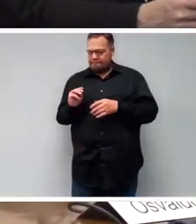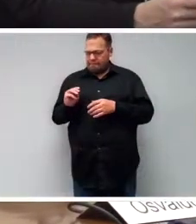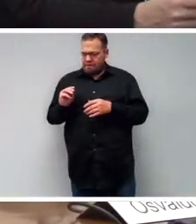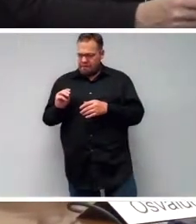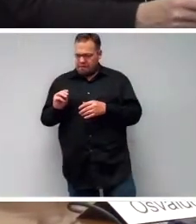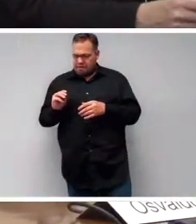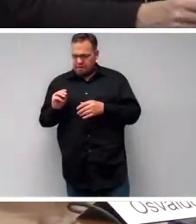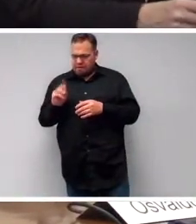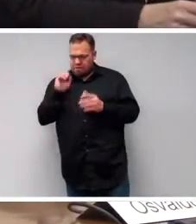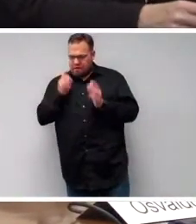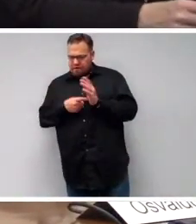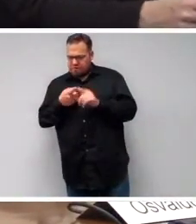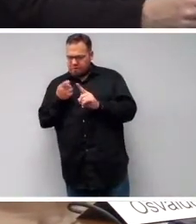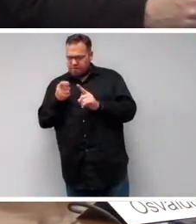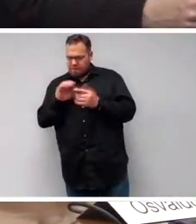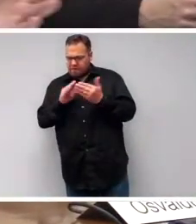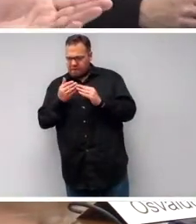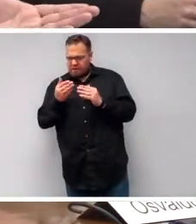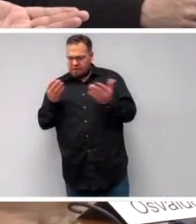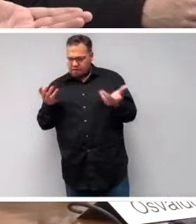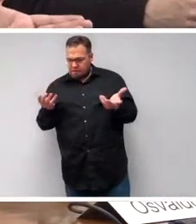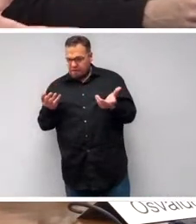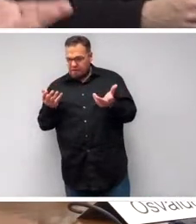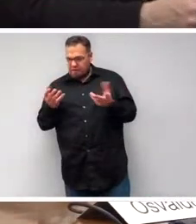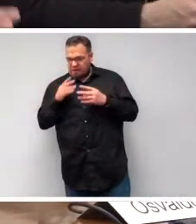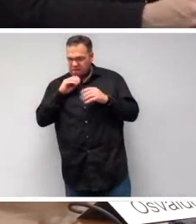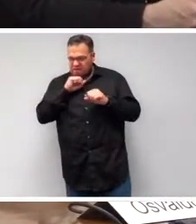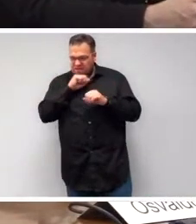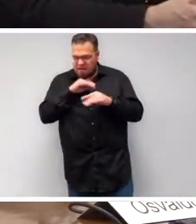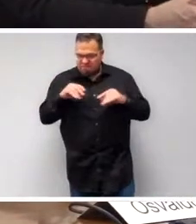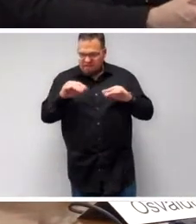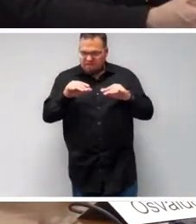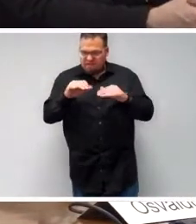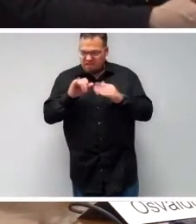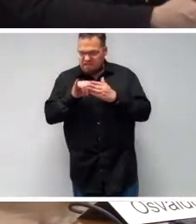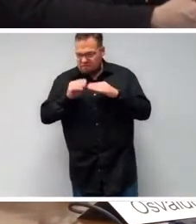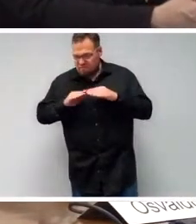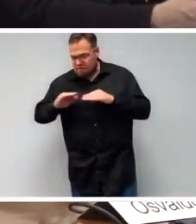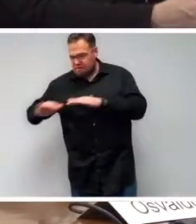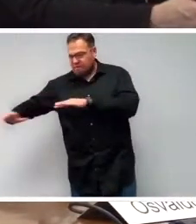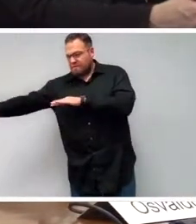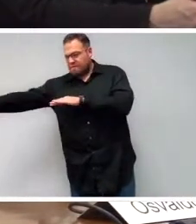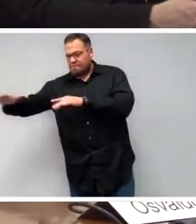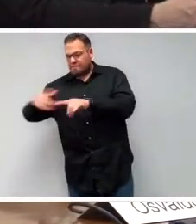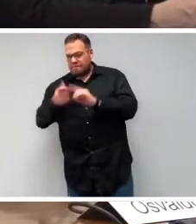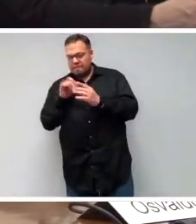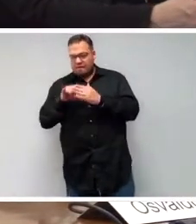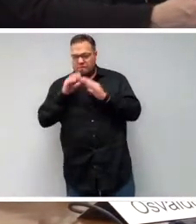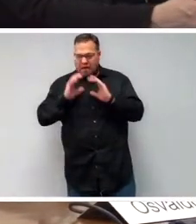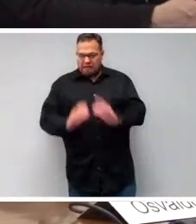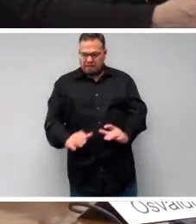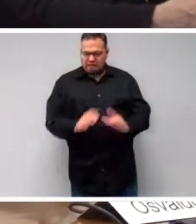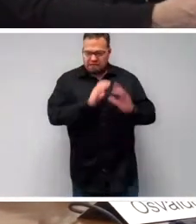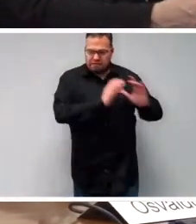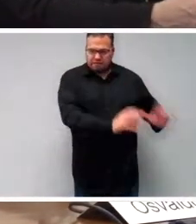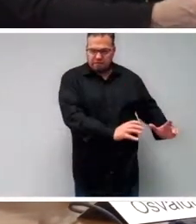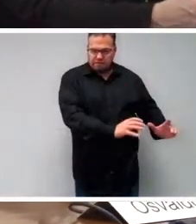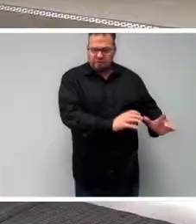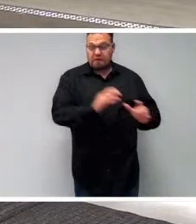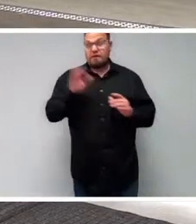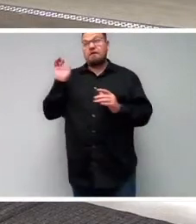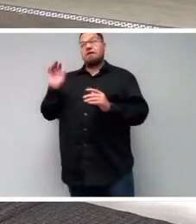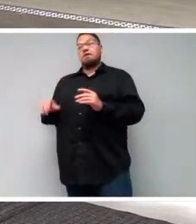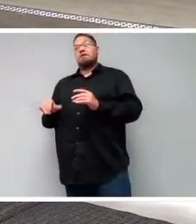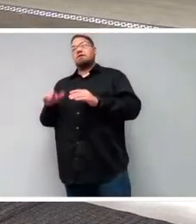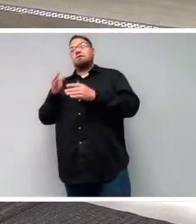recognition from the city of contamination running down these streams or underwater getting into these water wells? That's some of